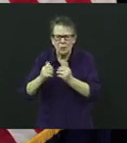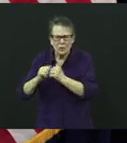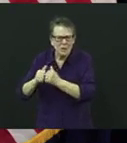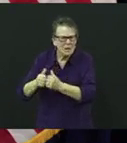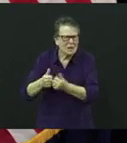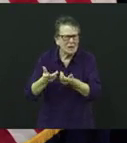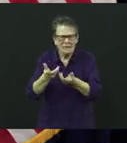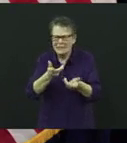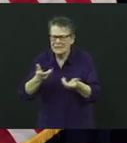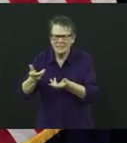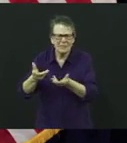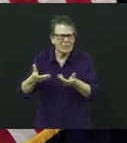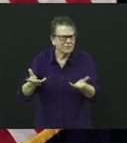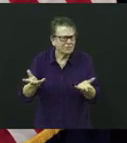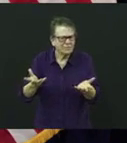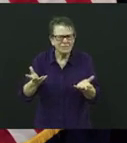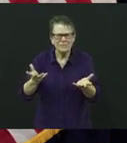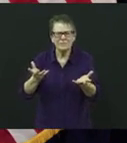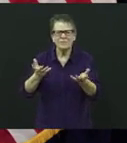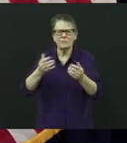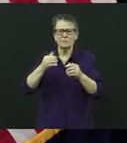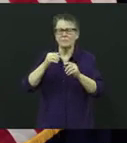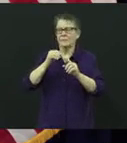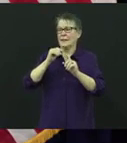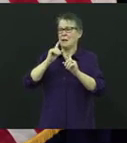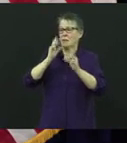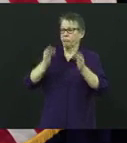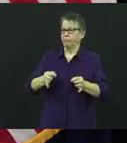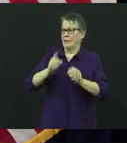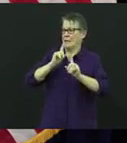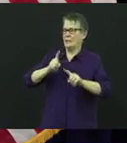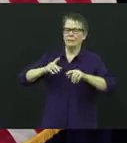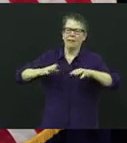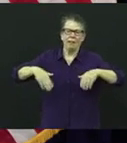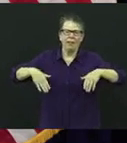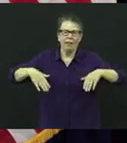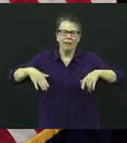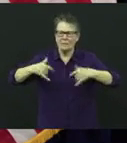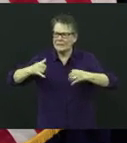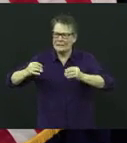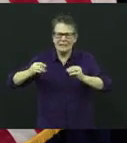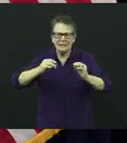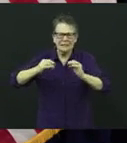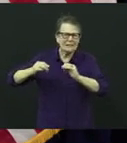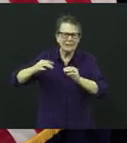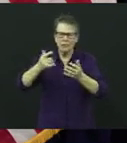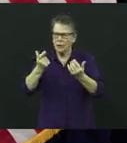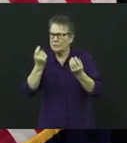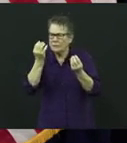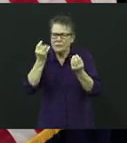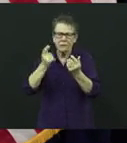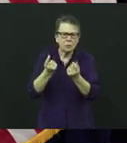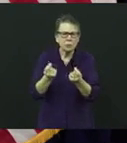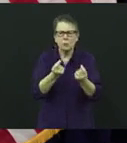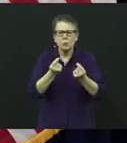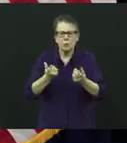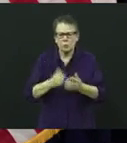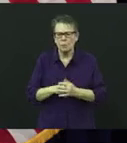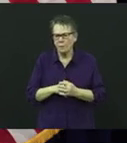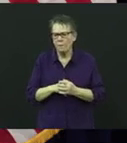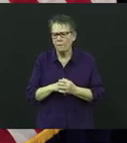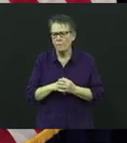how our federal colleagues turn out today, hopefully today. That's going to tell us a lot in terms